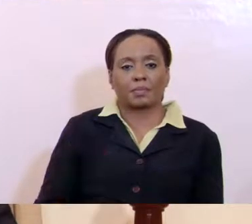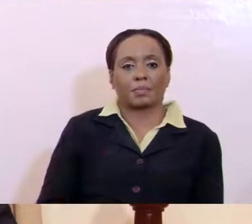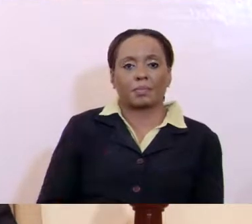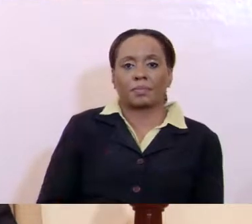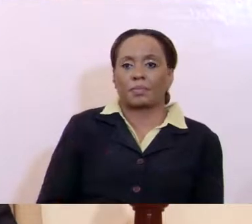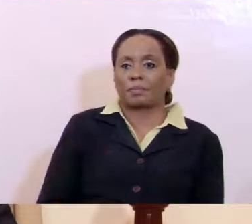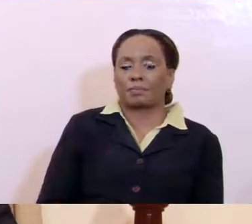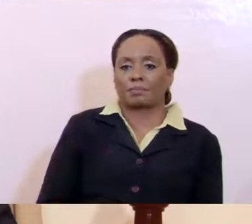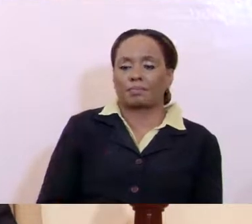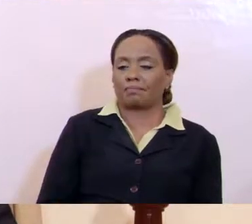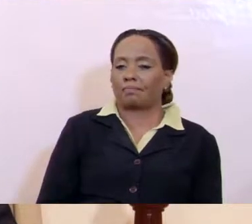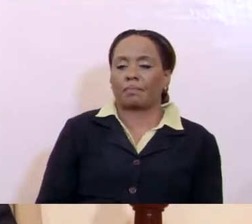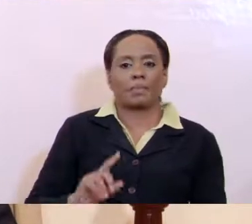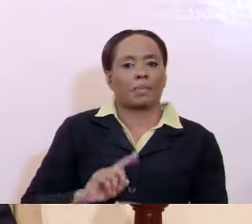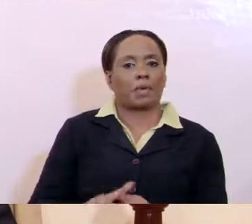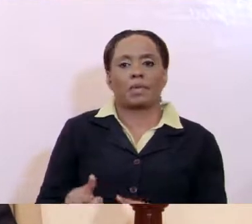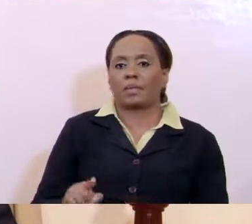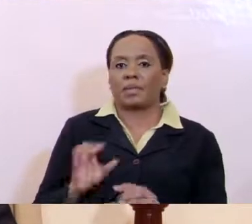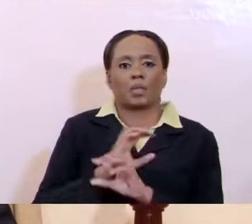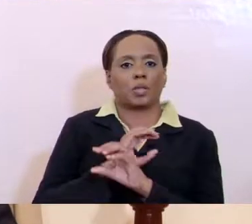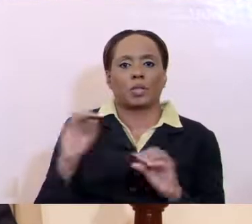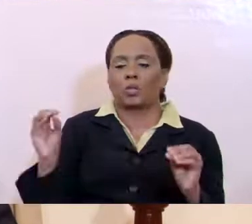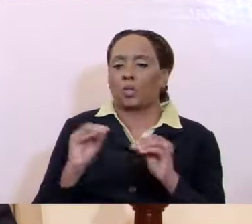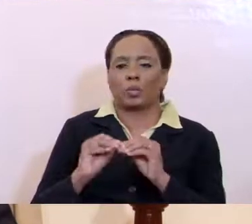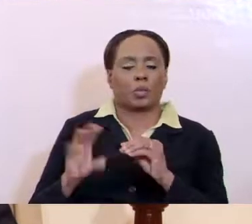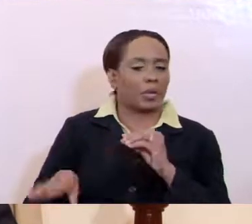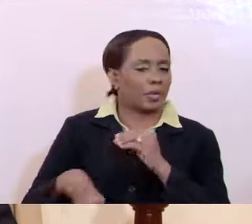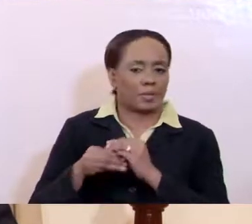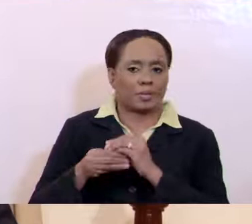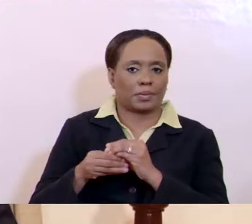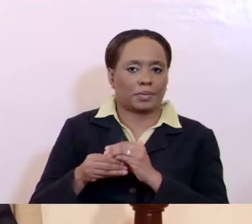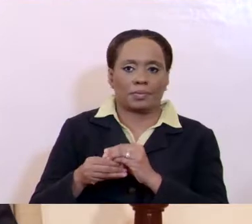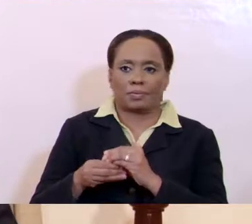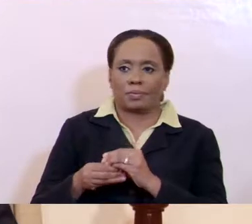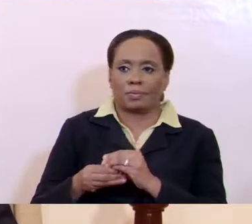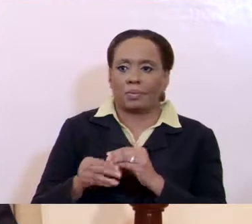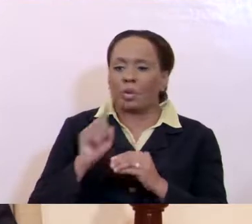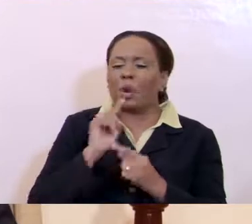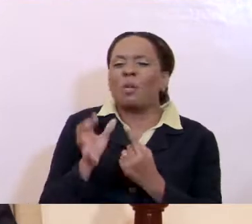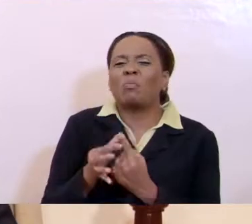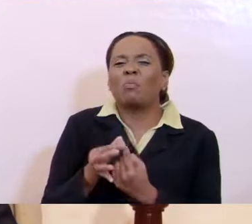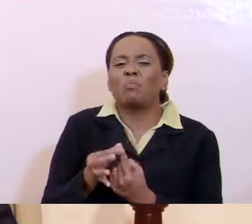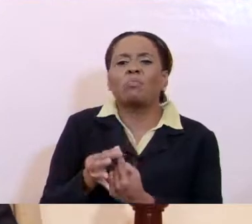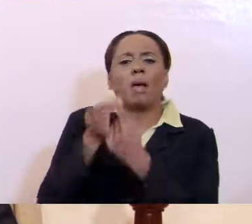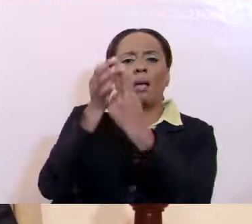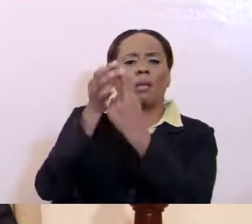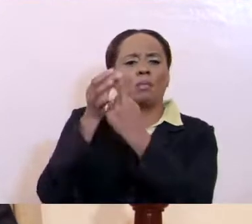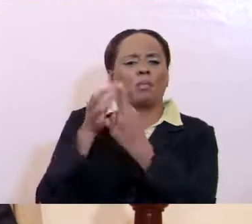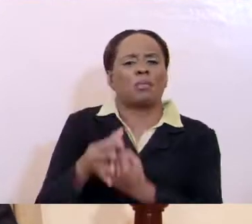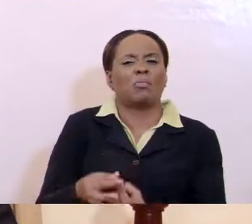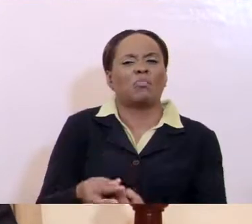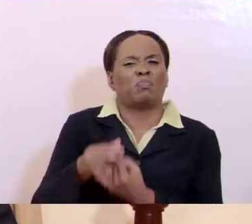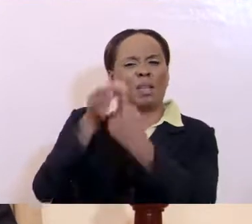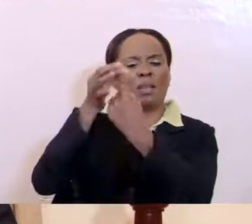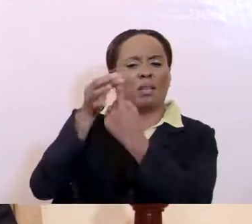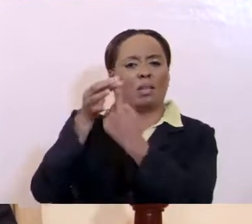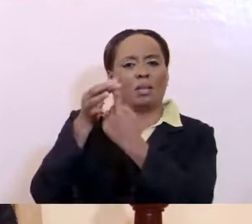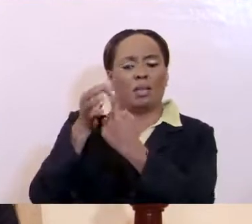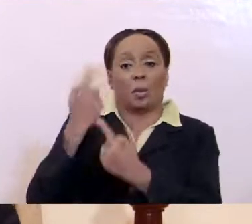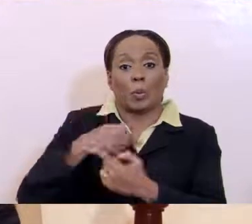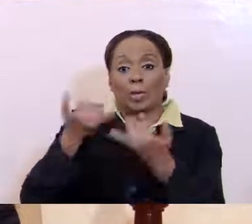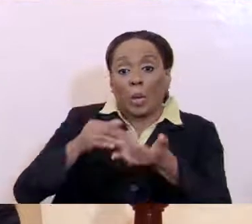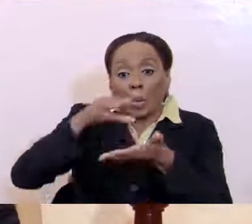additional cases. I need to remind you that it's a very rare condition, and we're learning a lot about